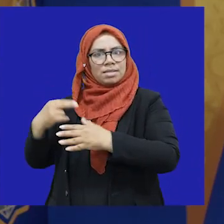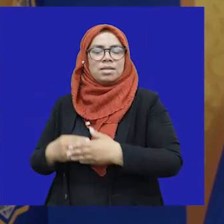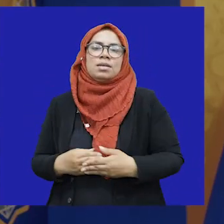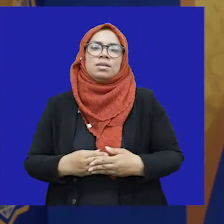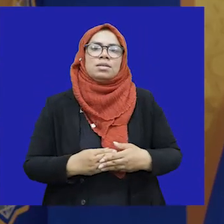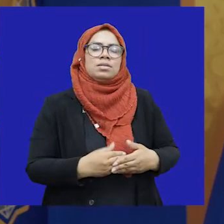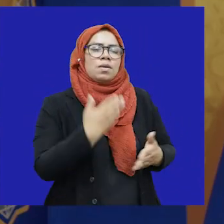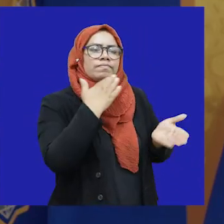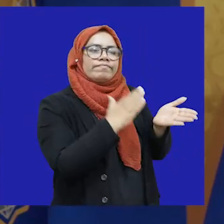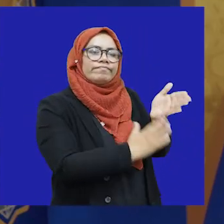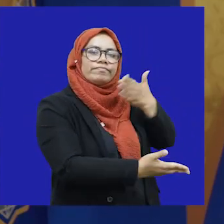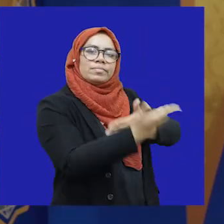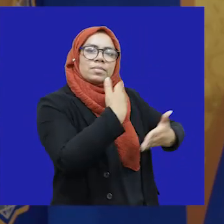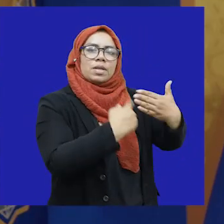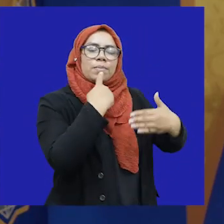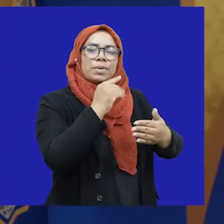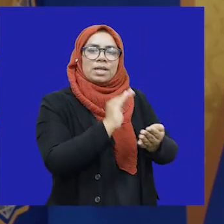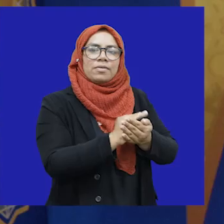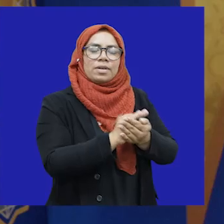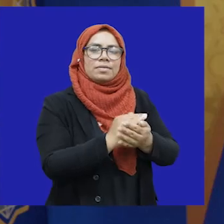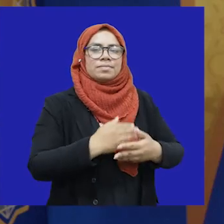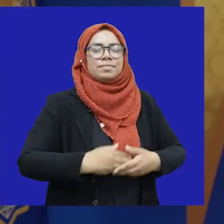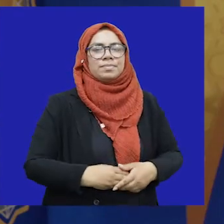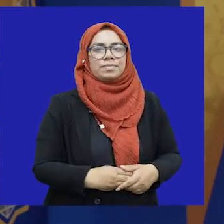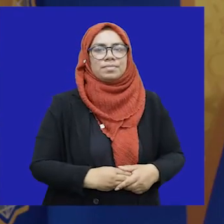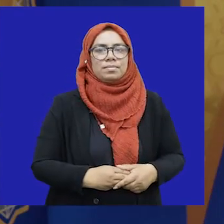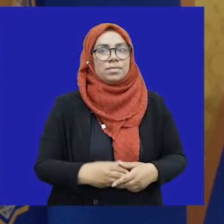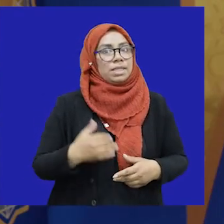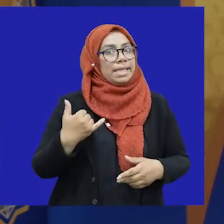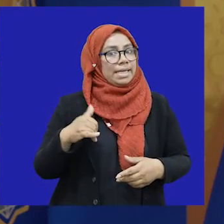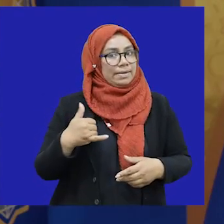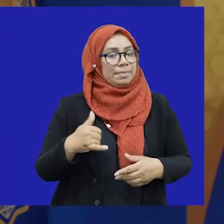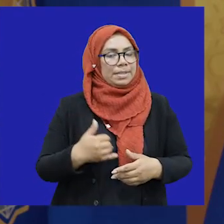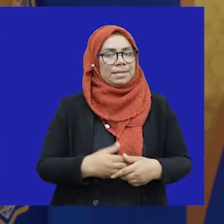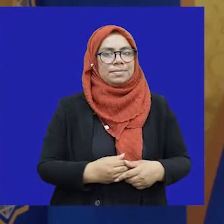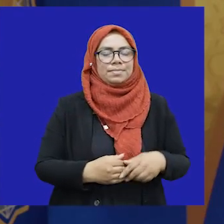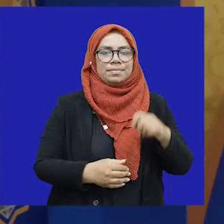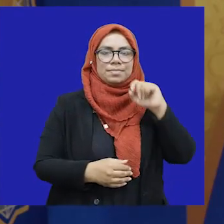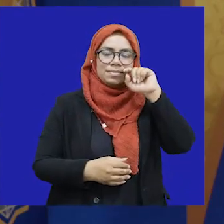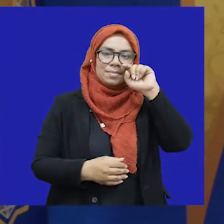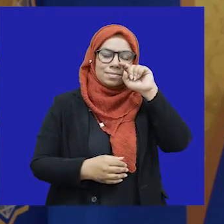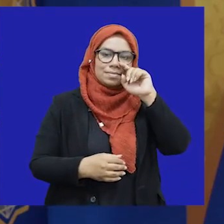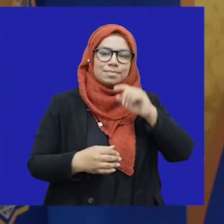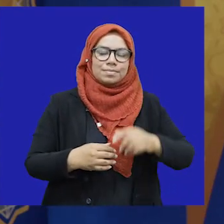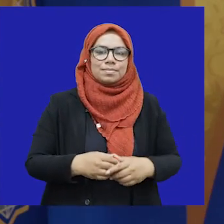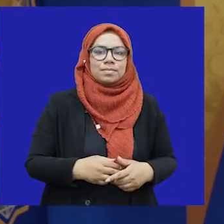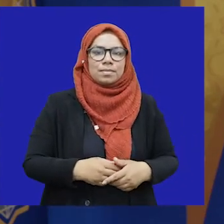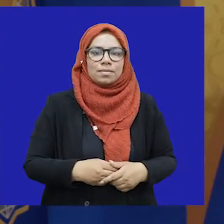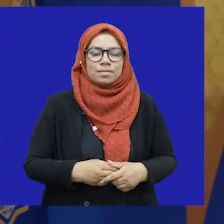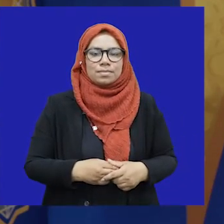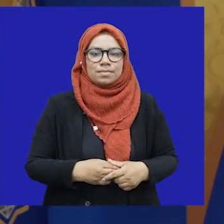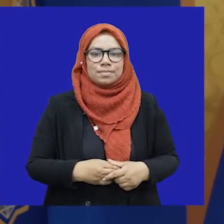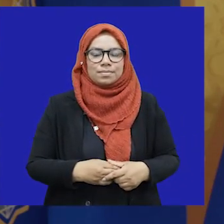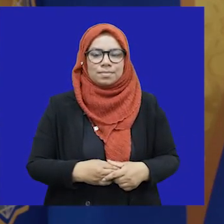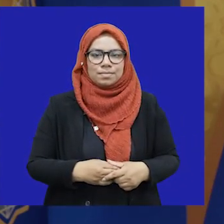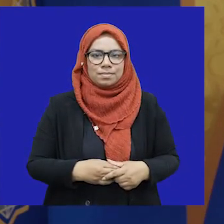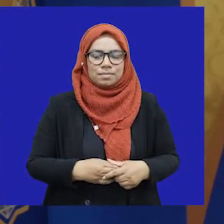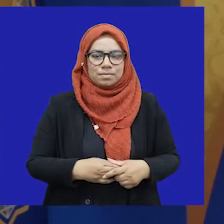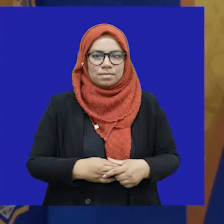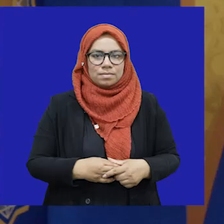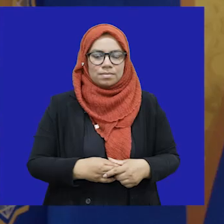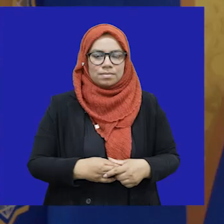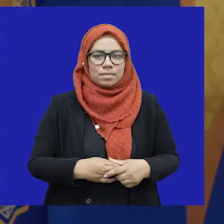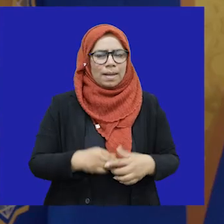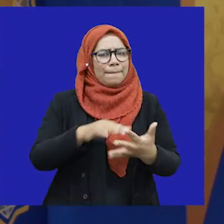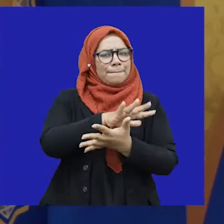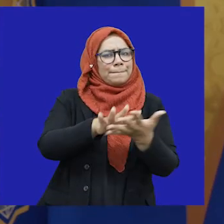maybe. The goal is to provide just enough to enable them to return home without imposing a debt